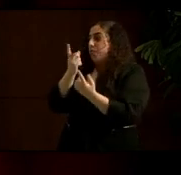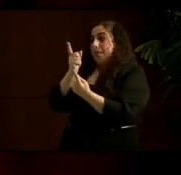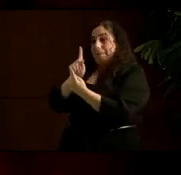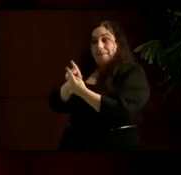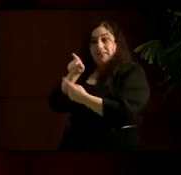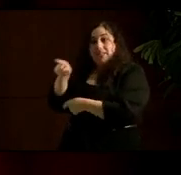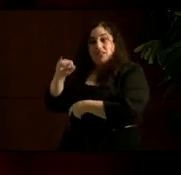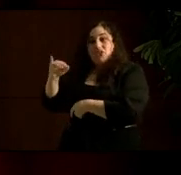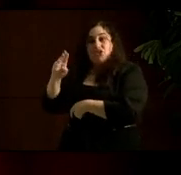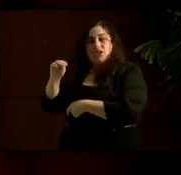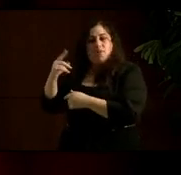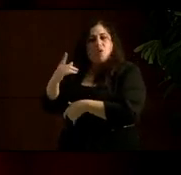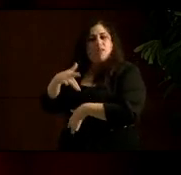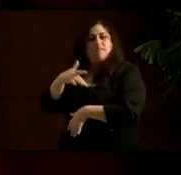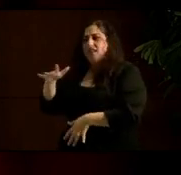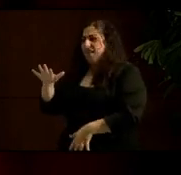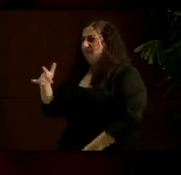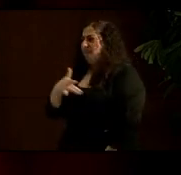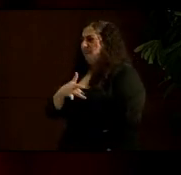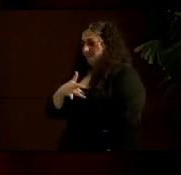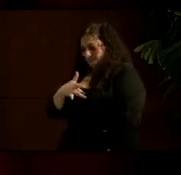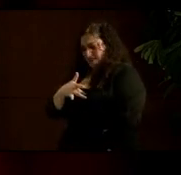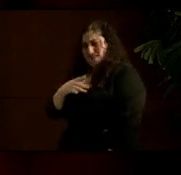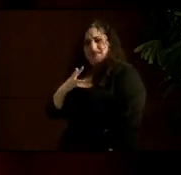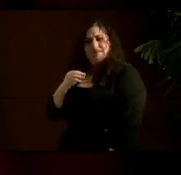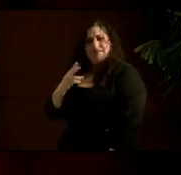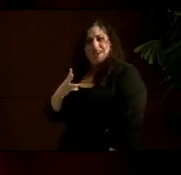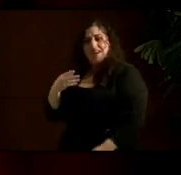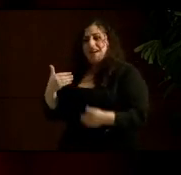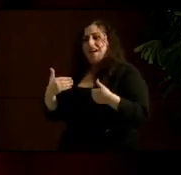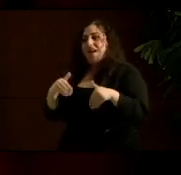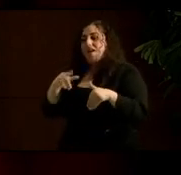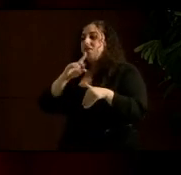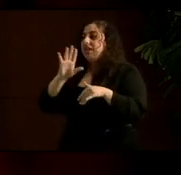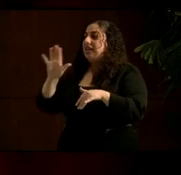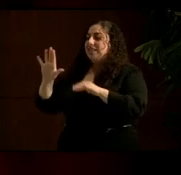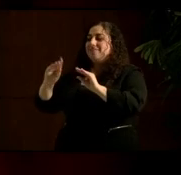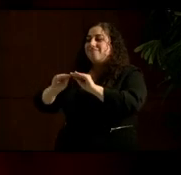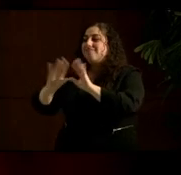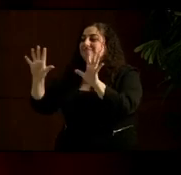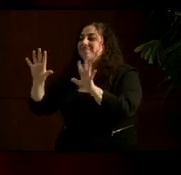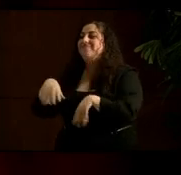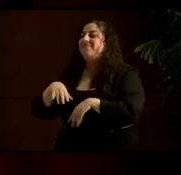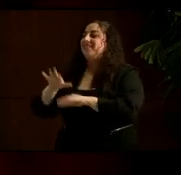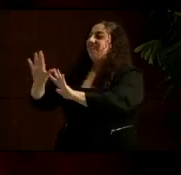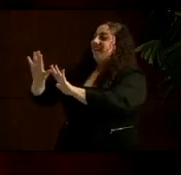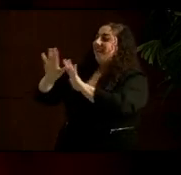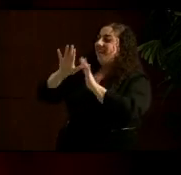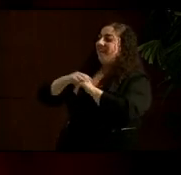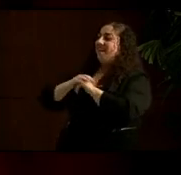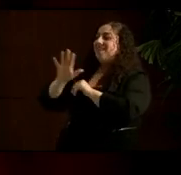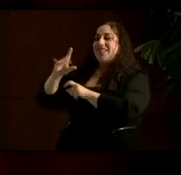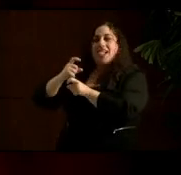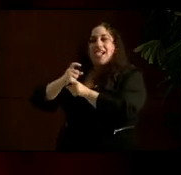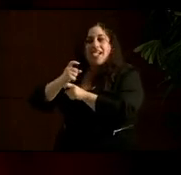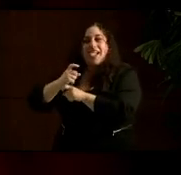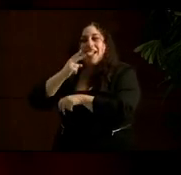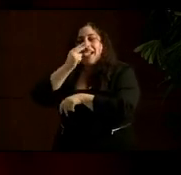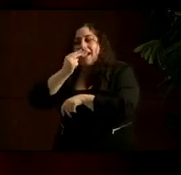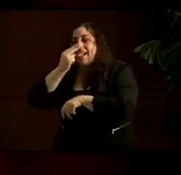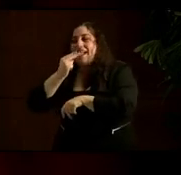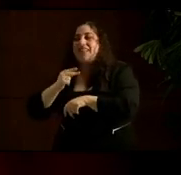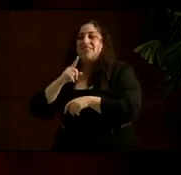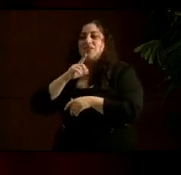dark situations with his humor, how to fix a problem when plans go sideways with his clever way of